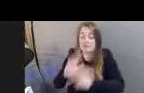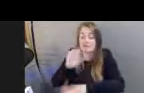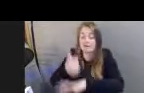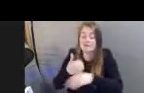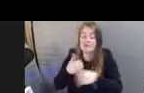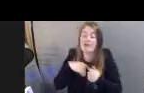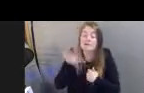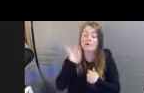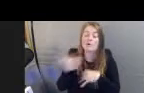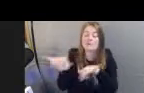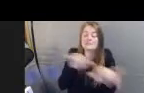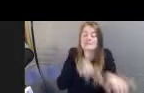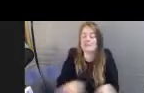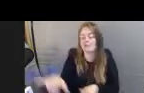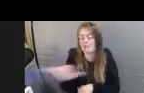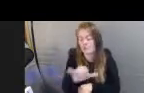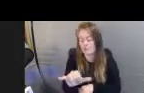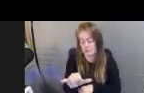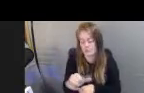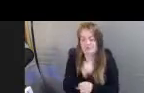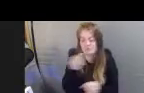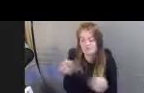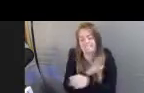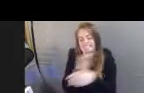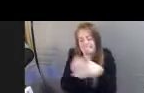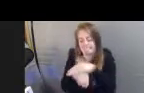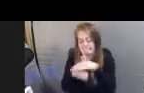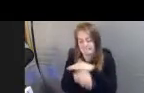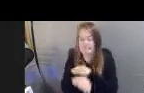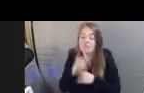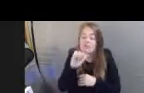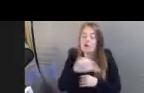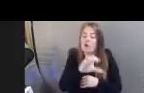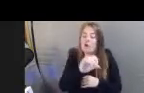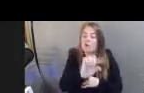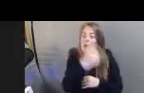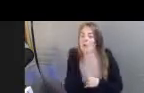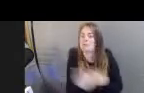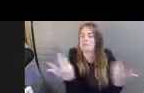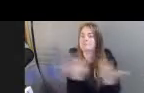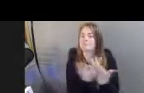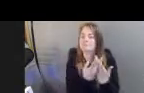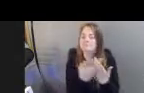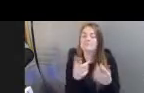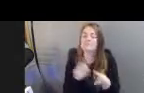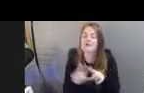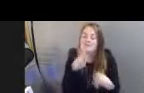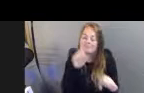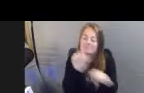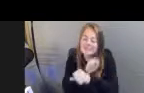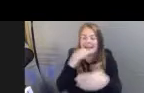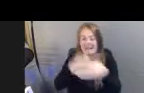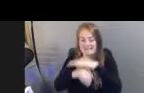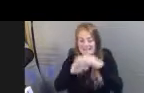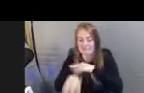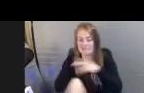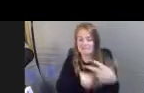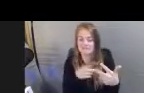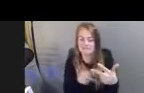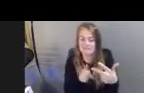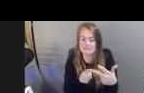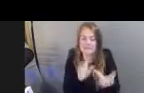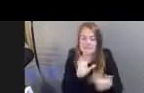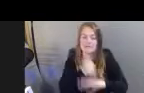standard, so they don't just meet the building code, but they're going above and beyond building code, which leads me to the last point, which